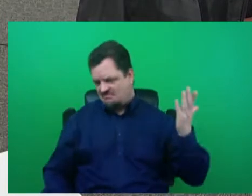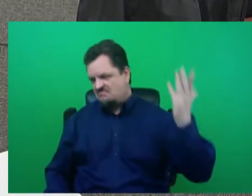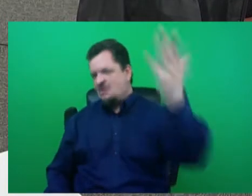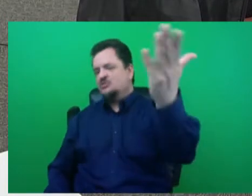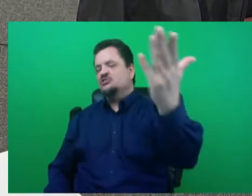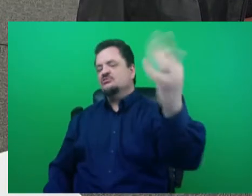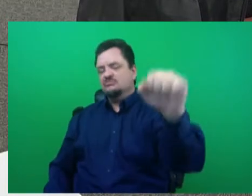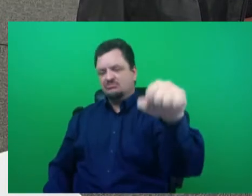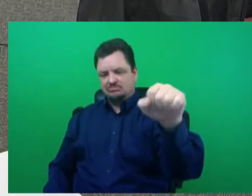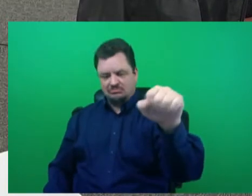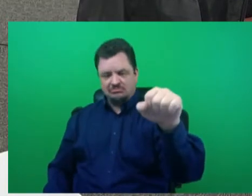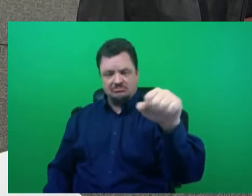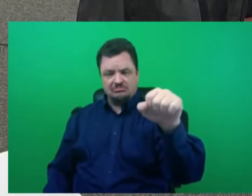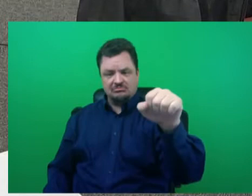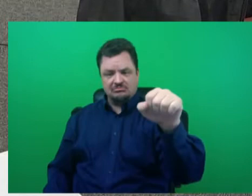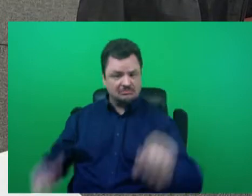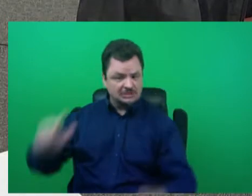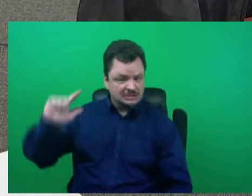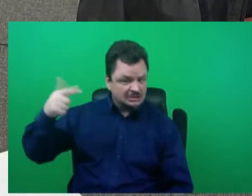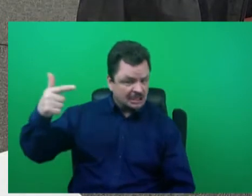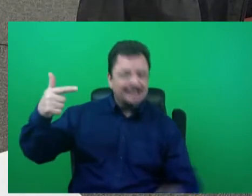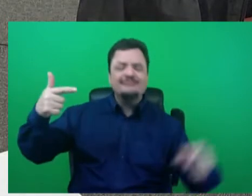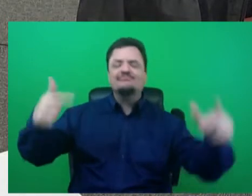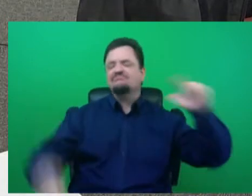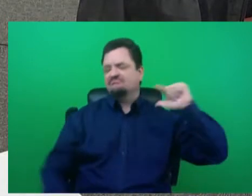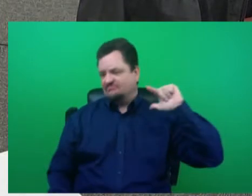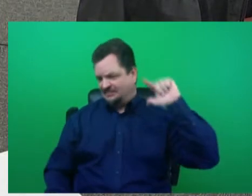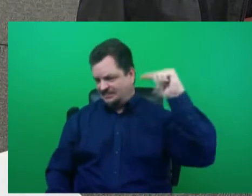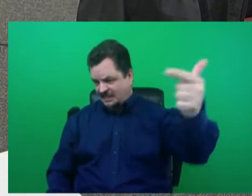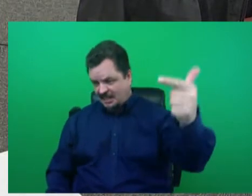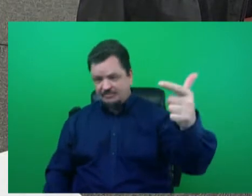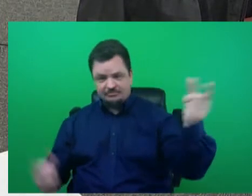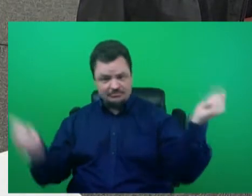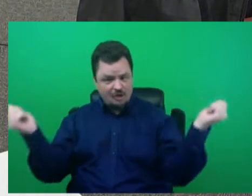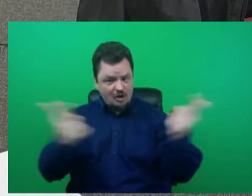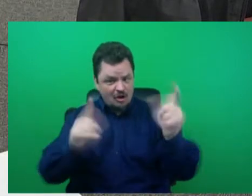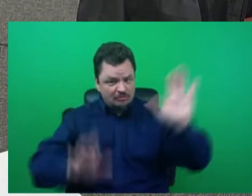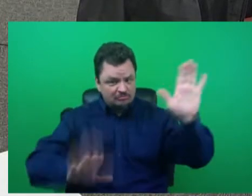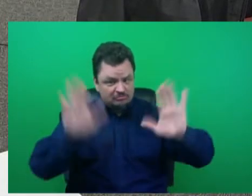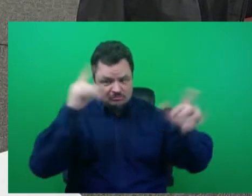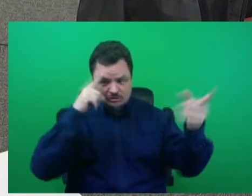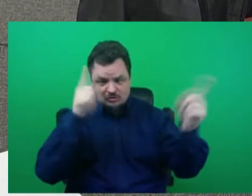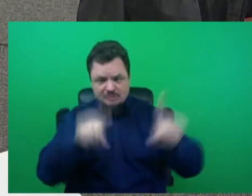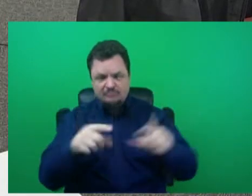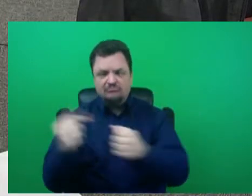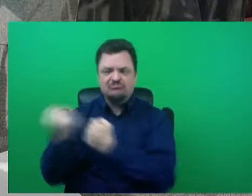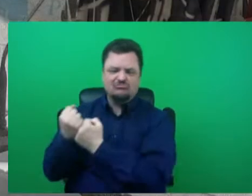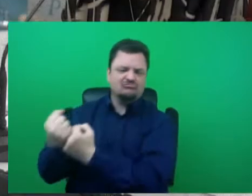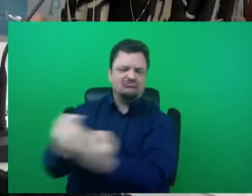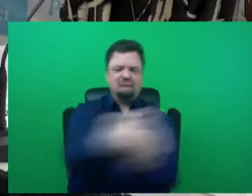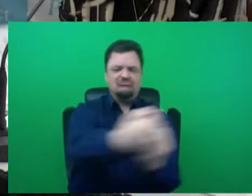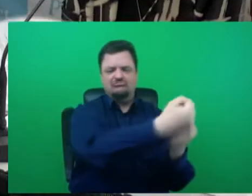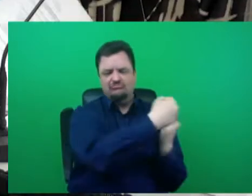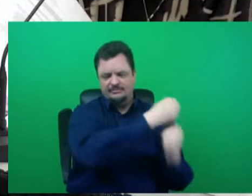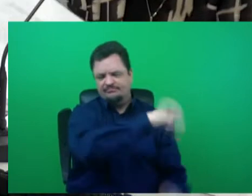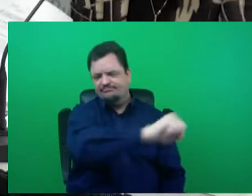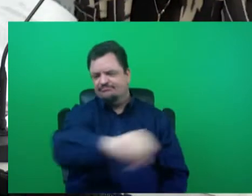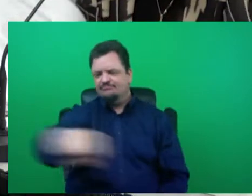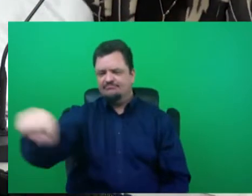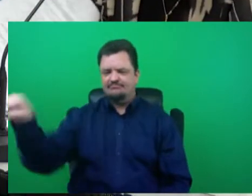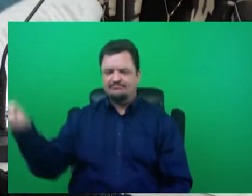Second? I second. All in favor? Aye. Aye. Okay, we have one more. And this is a particularly fun one.